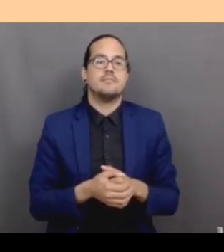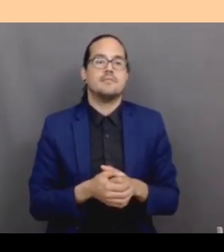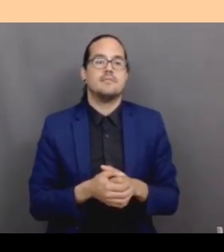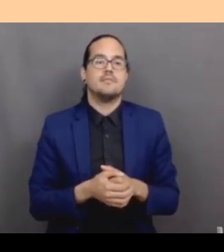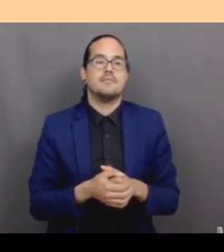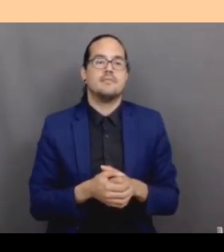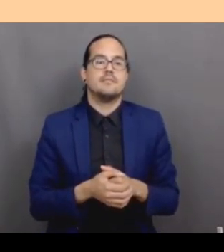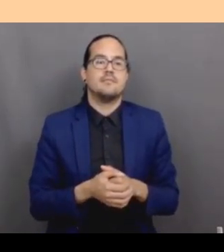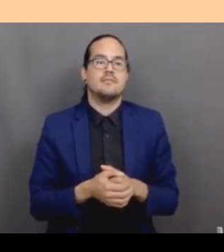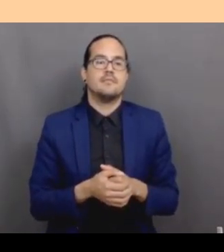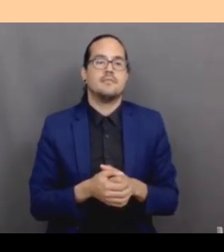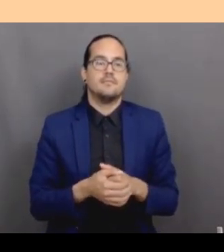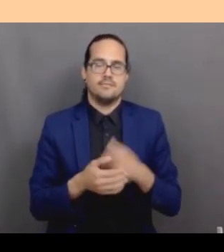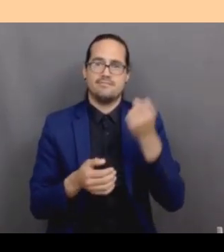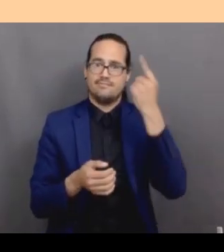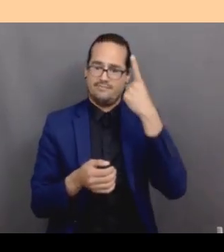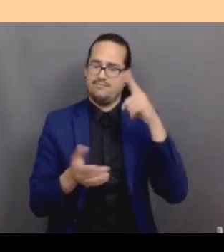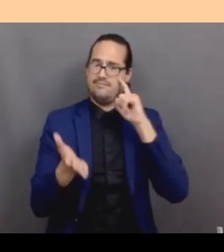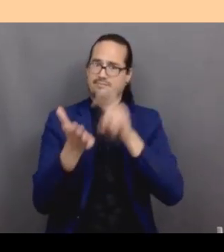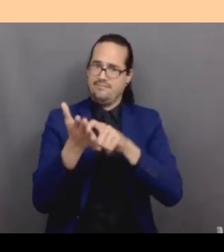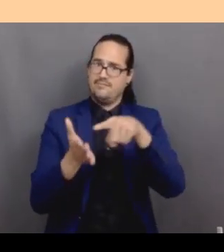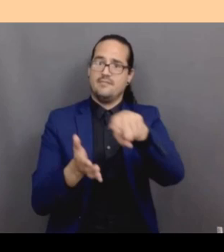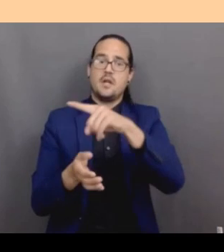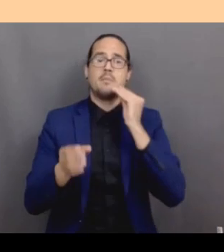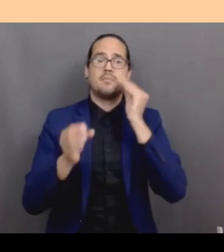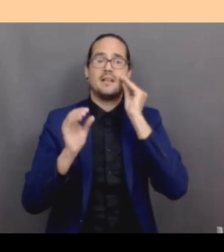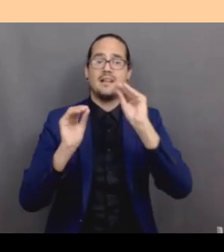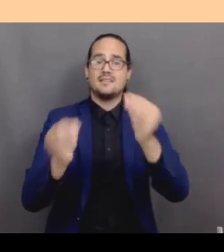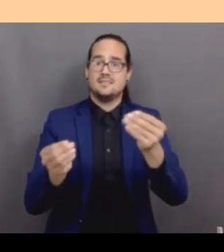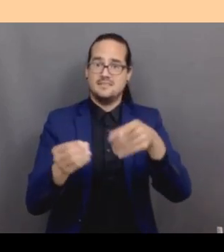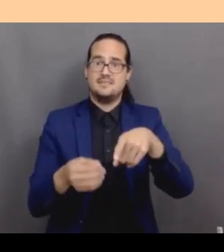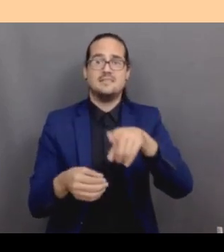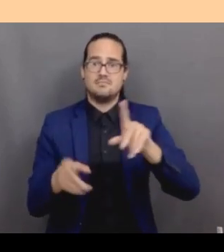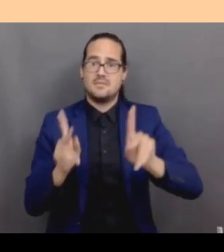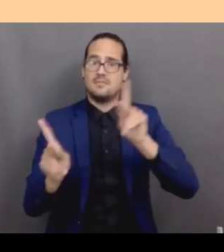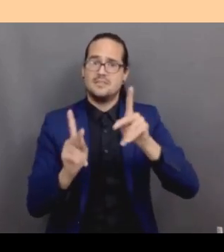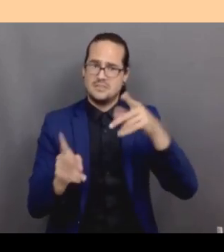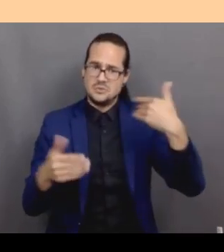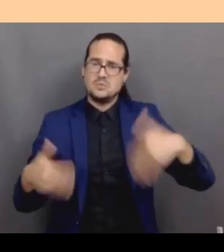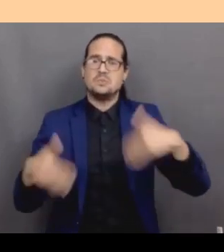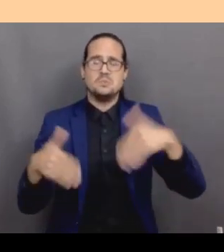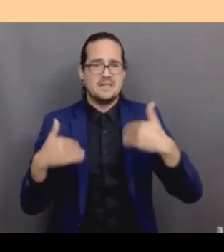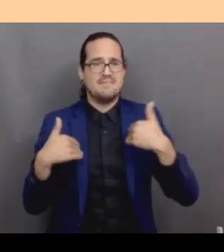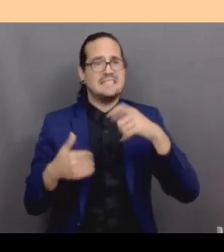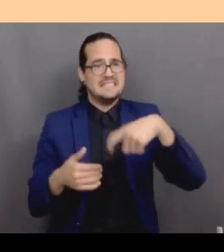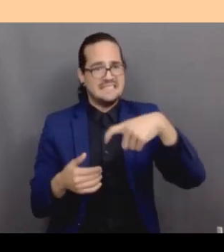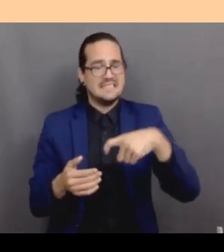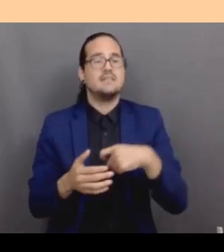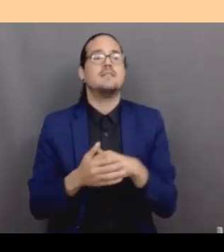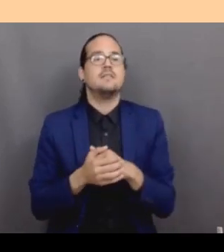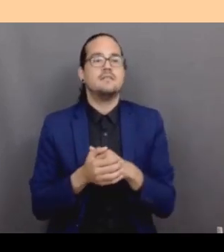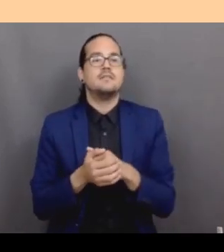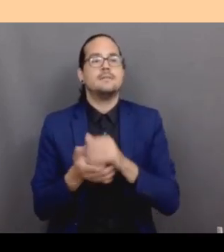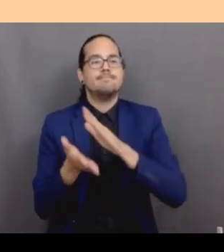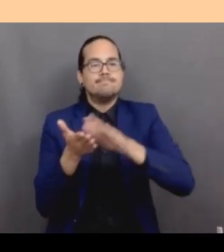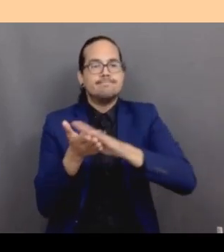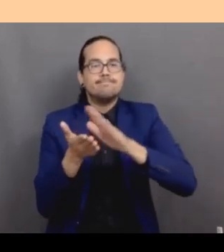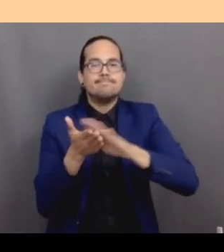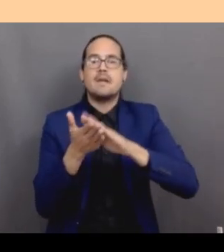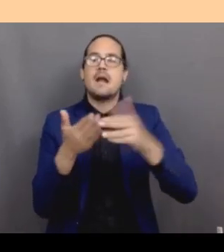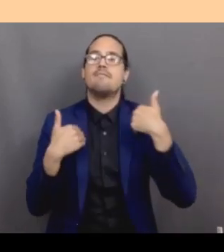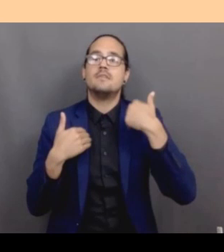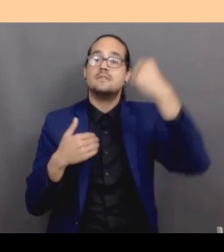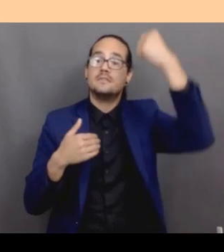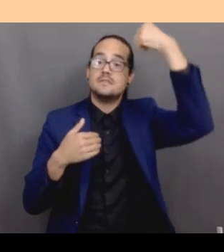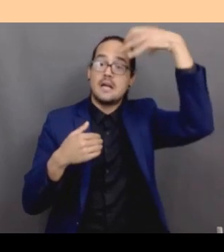hygiene stations in unsheltered locations in San Rafael, Novato, and West Marin, and providing access to mobile phones to our